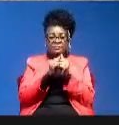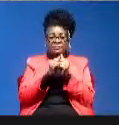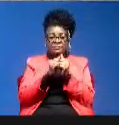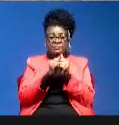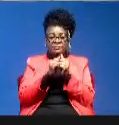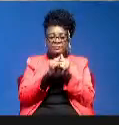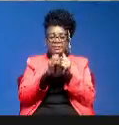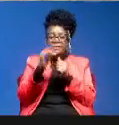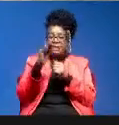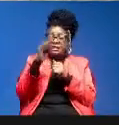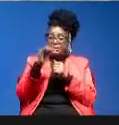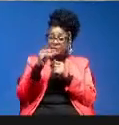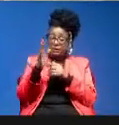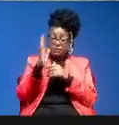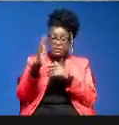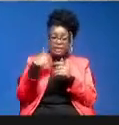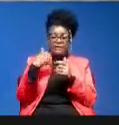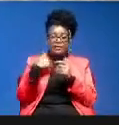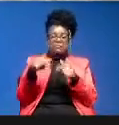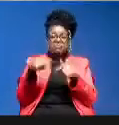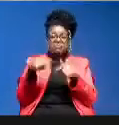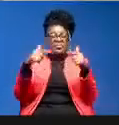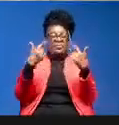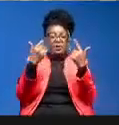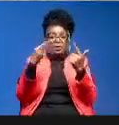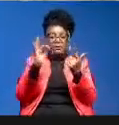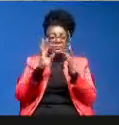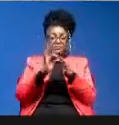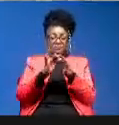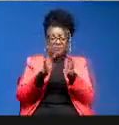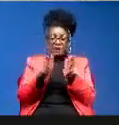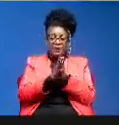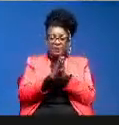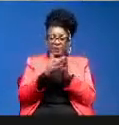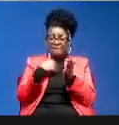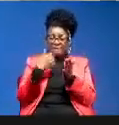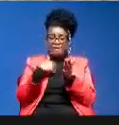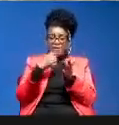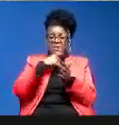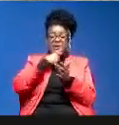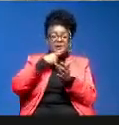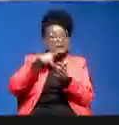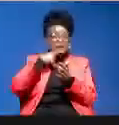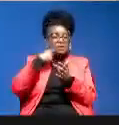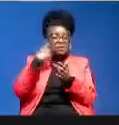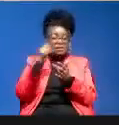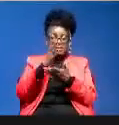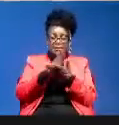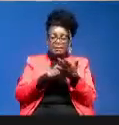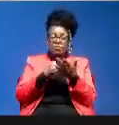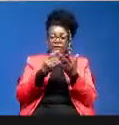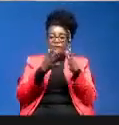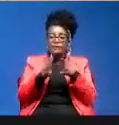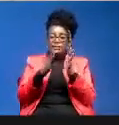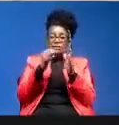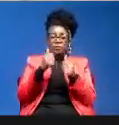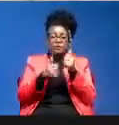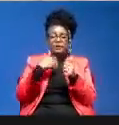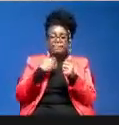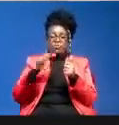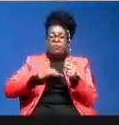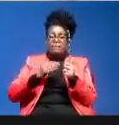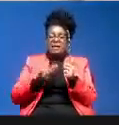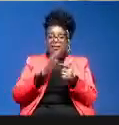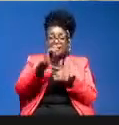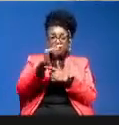Perennial insecurity due to clashes of a pasture and unpredictable drought are some of the factors that prompted the women in the